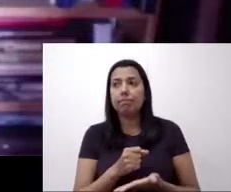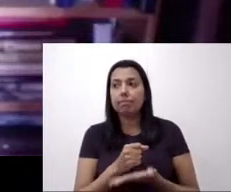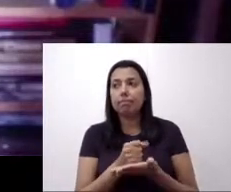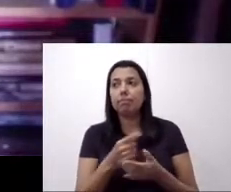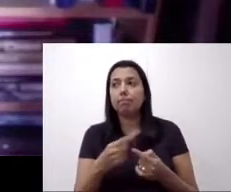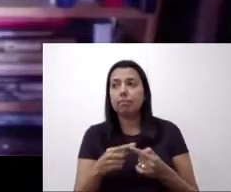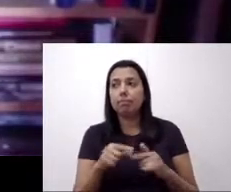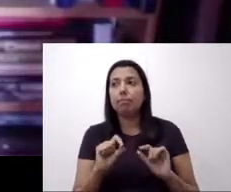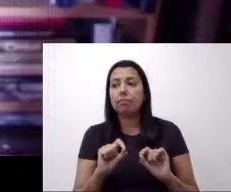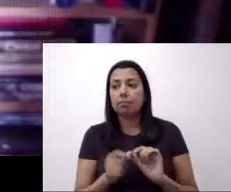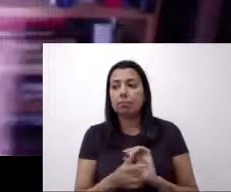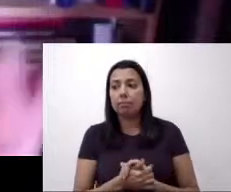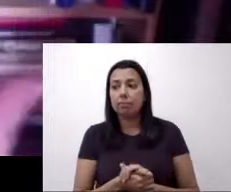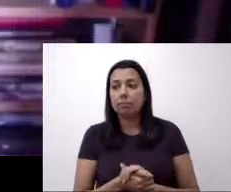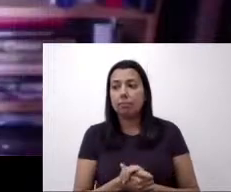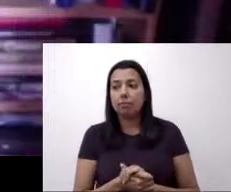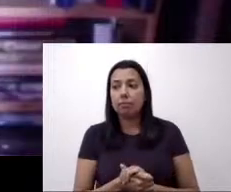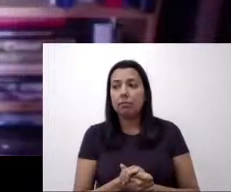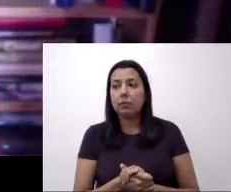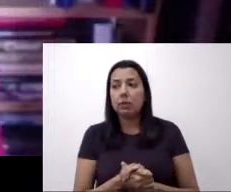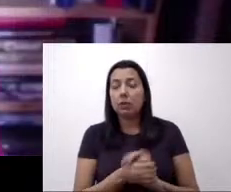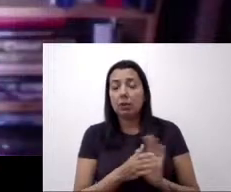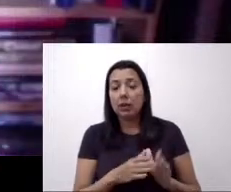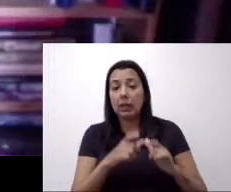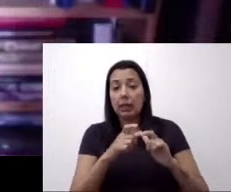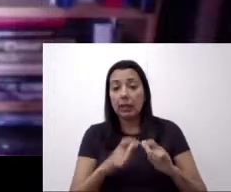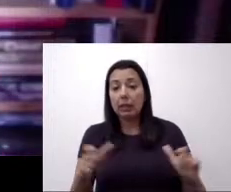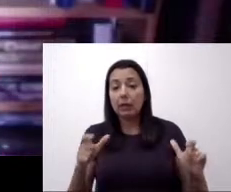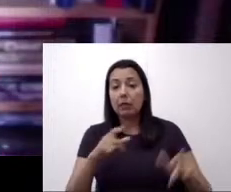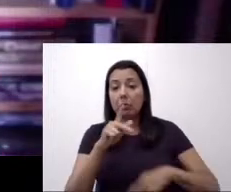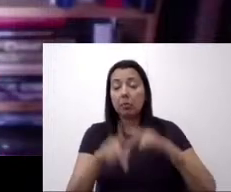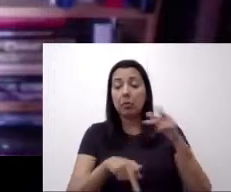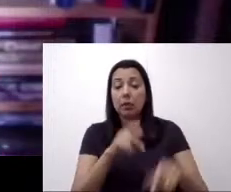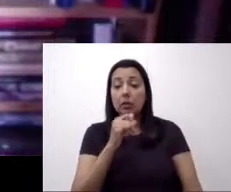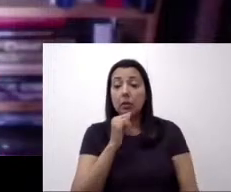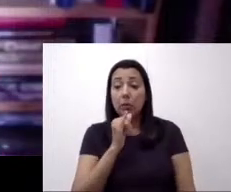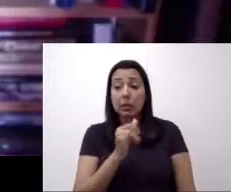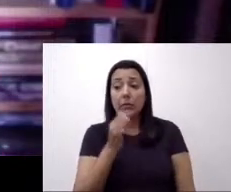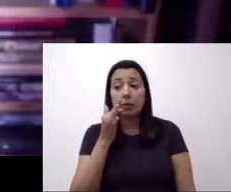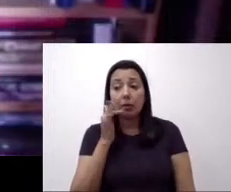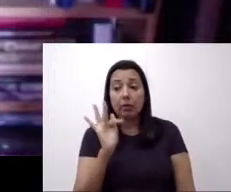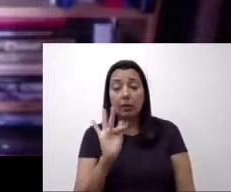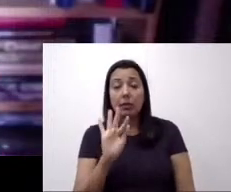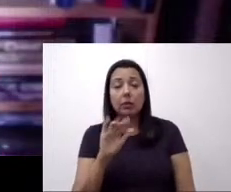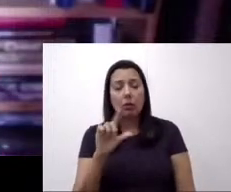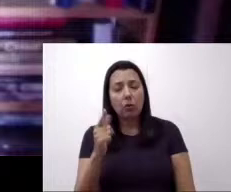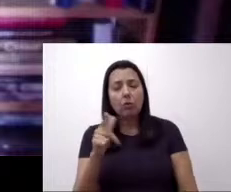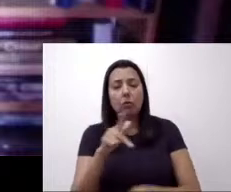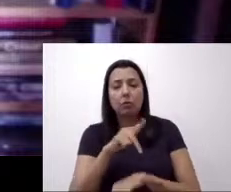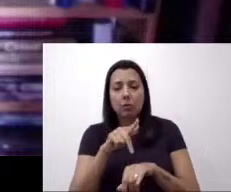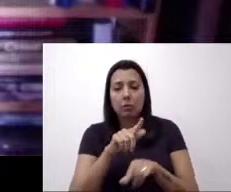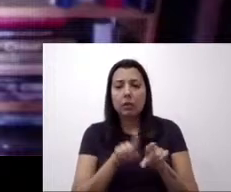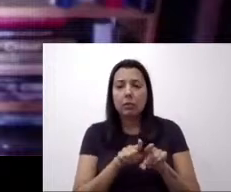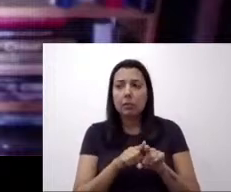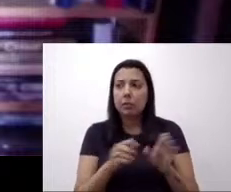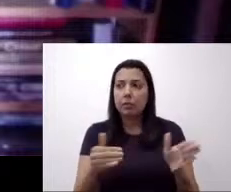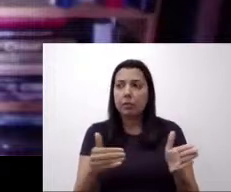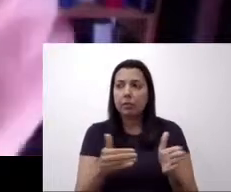part of the population in France, for instance, but also in other countries. But even if they can't